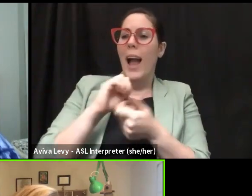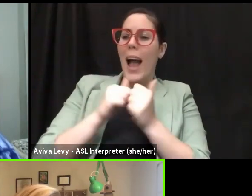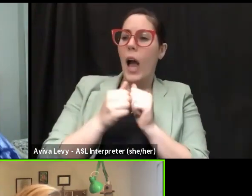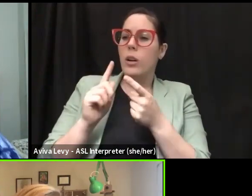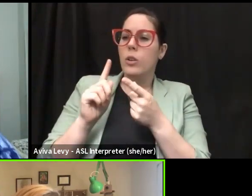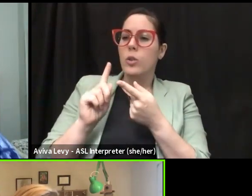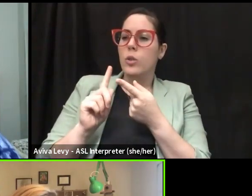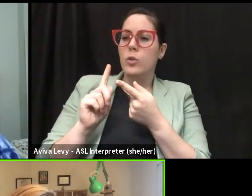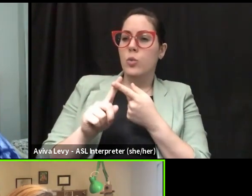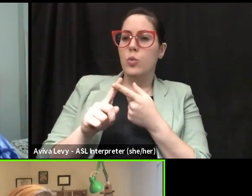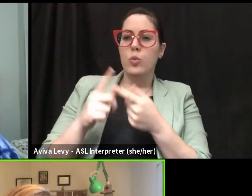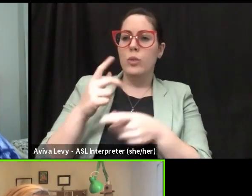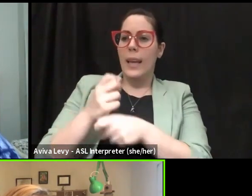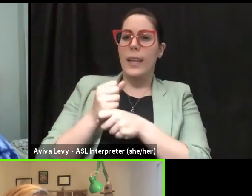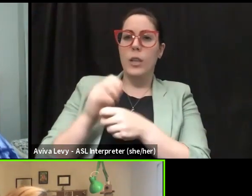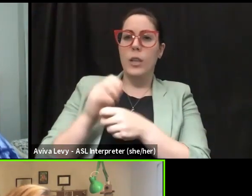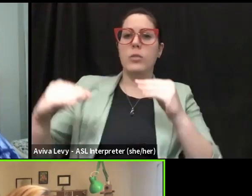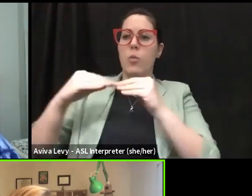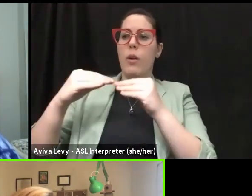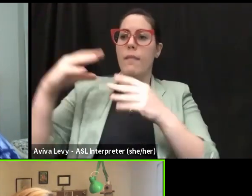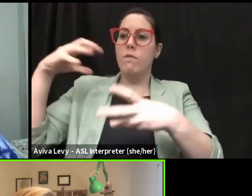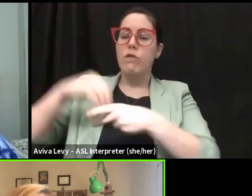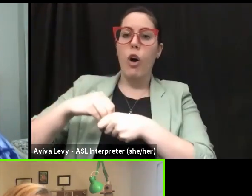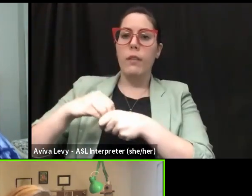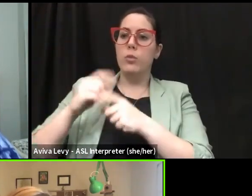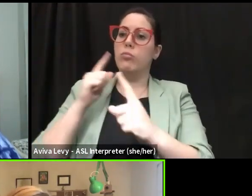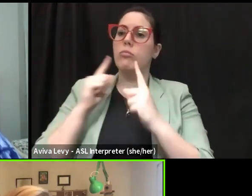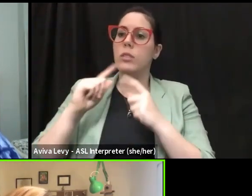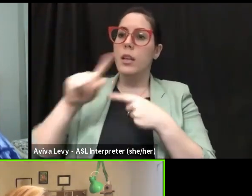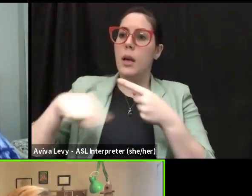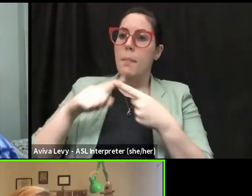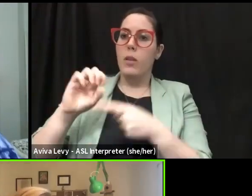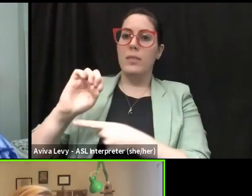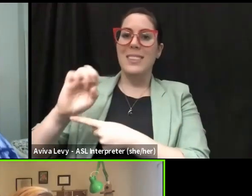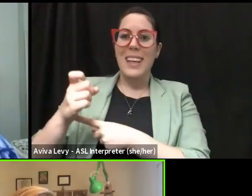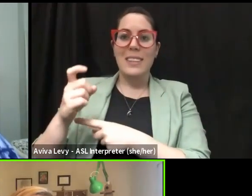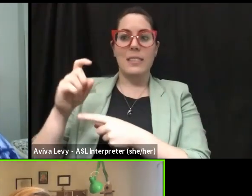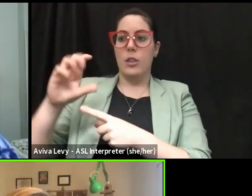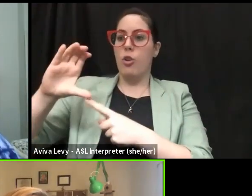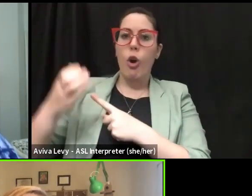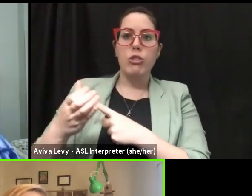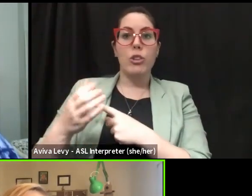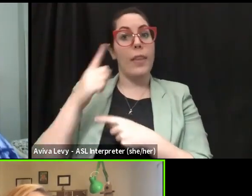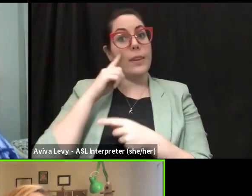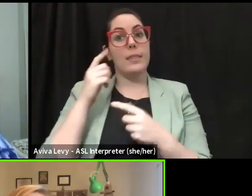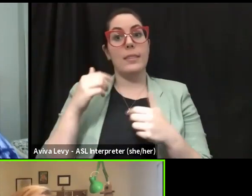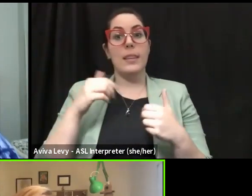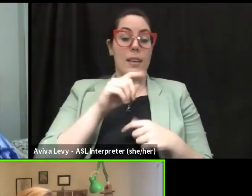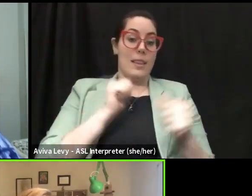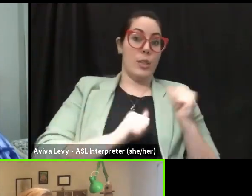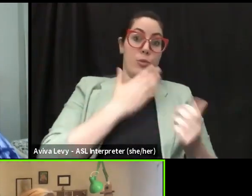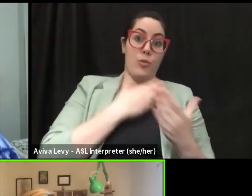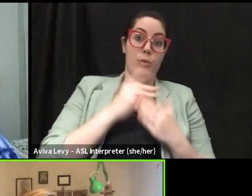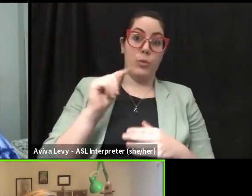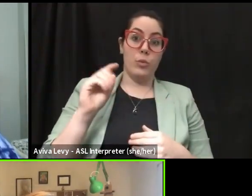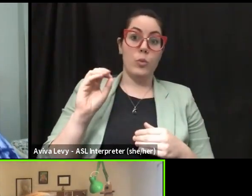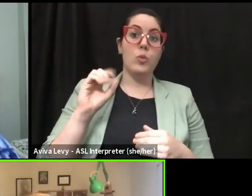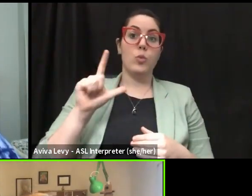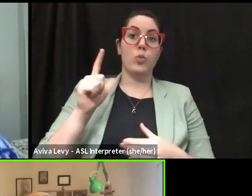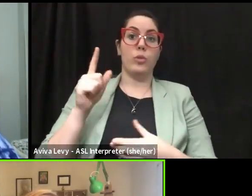cultural wounds around sex. Because I think we have to look at those before we can move forward. And theater is an incredible tool for that. And then I found out